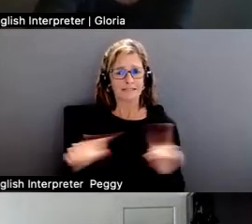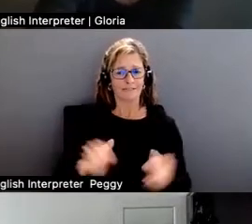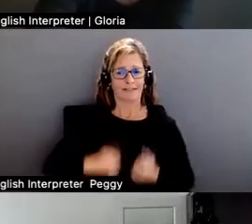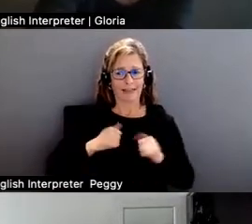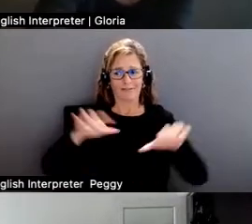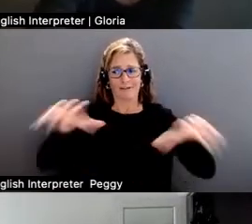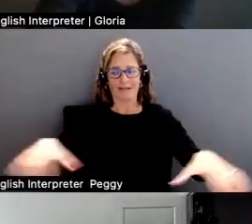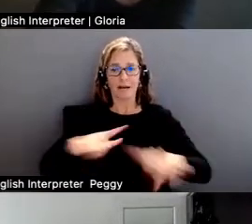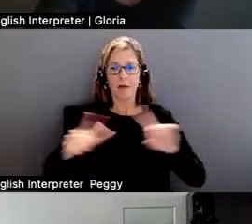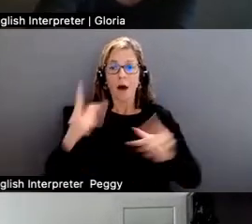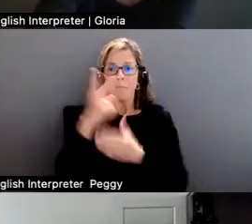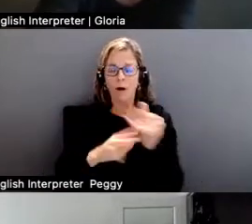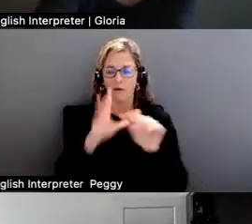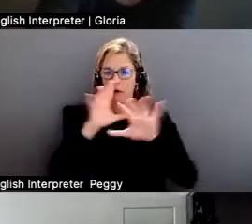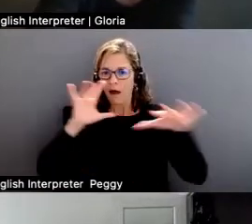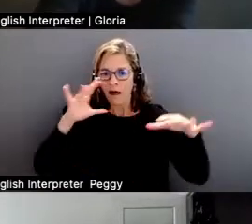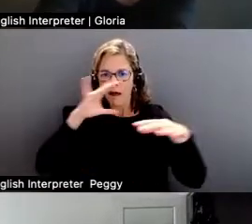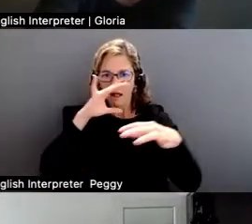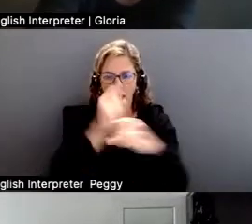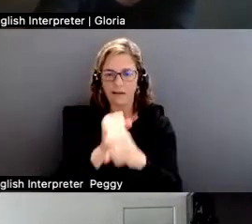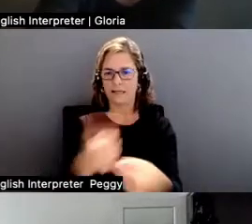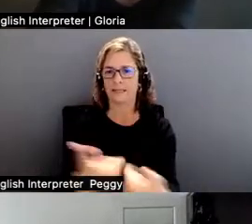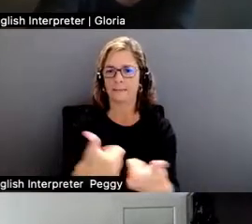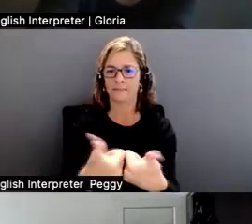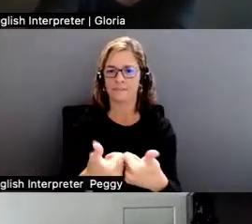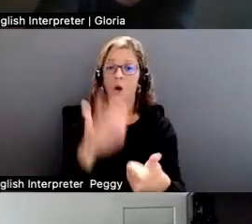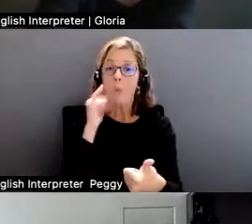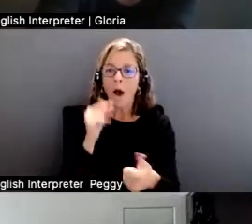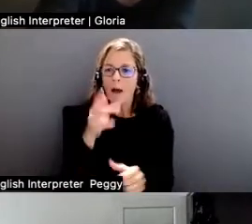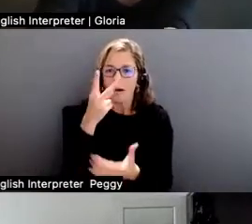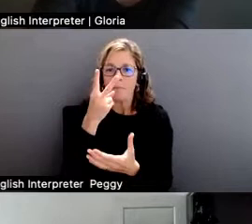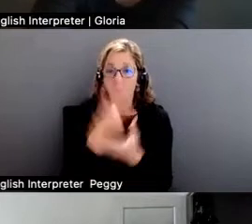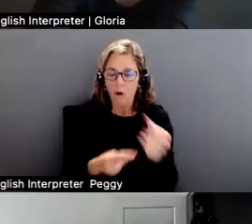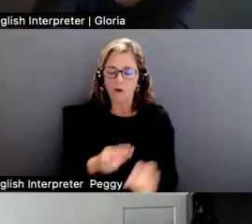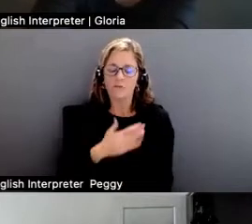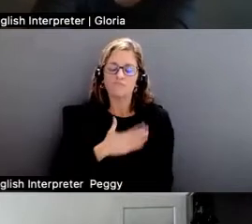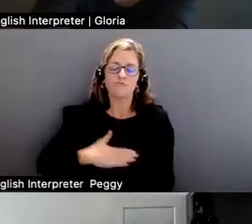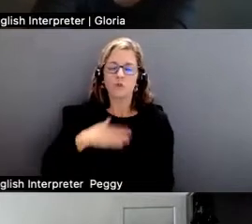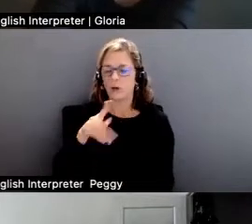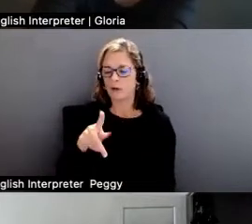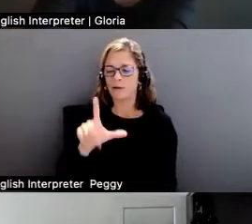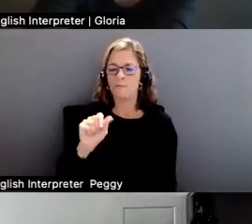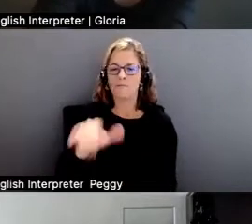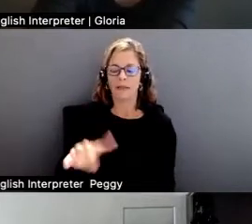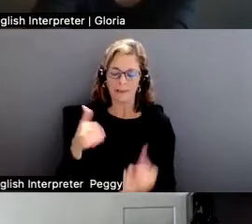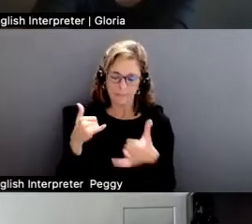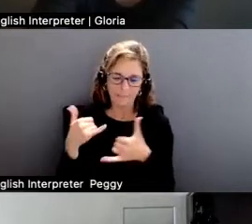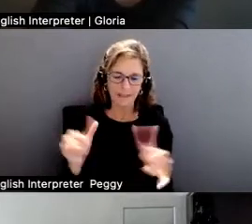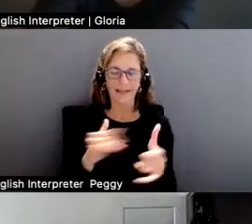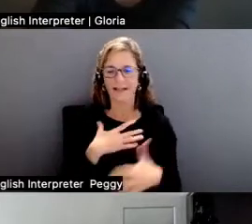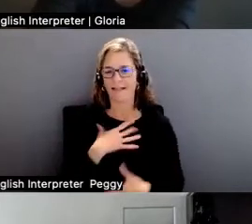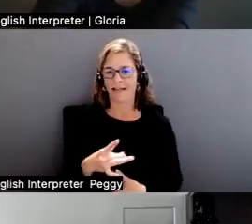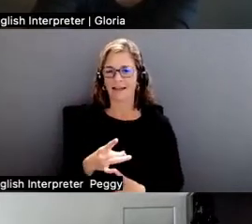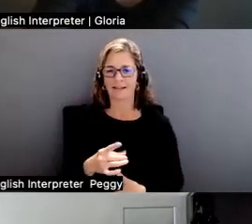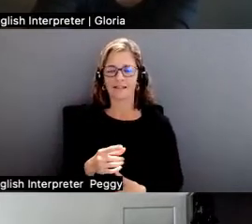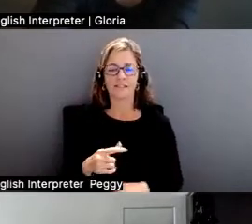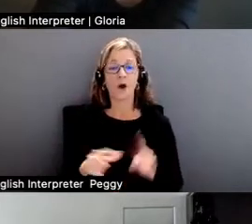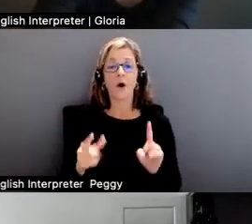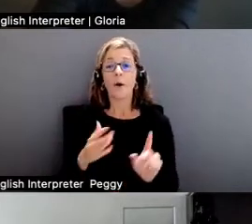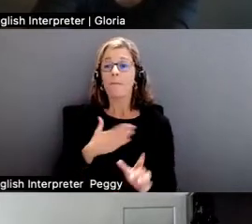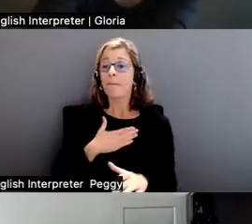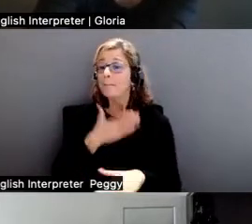universally translatable play is. In terms of tips, my biggest tip is to just give it a